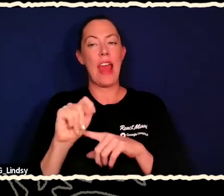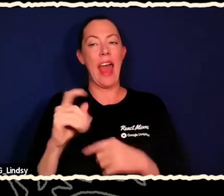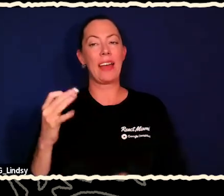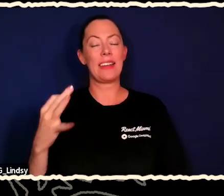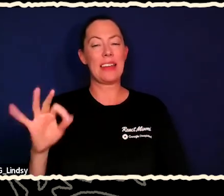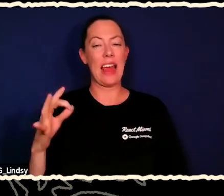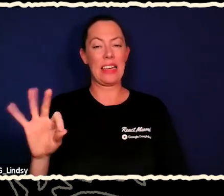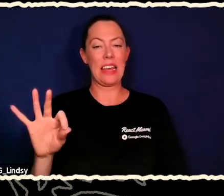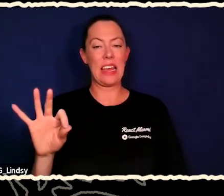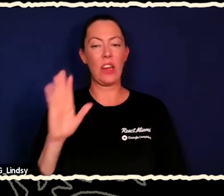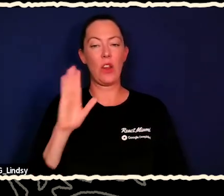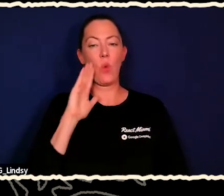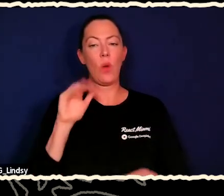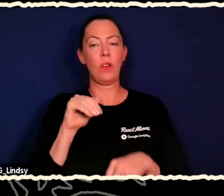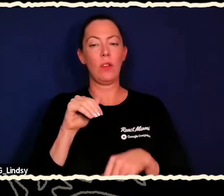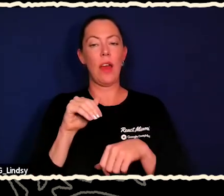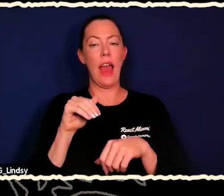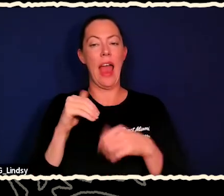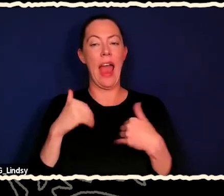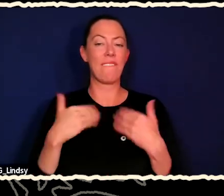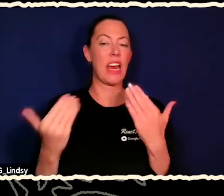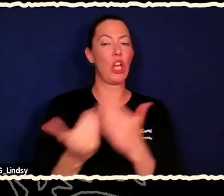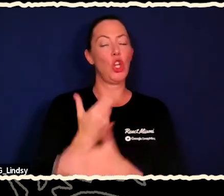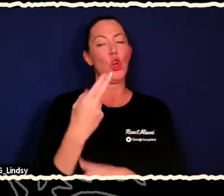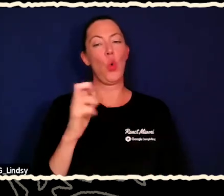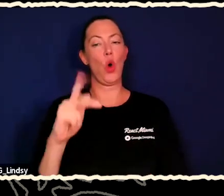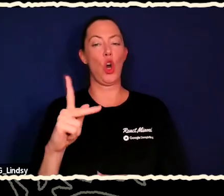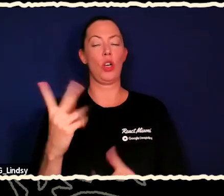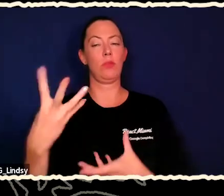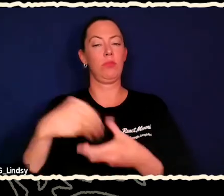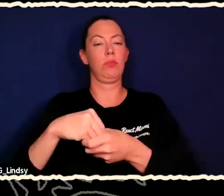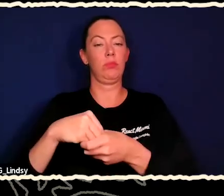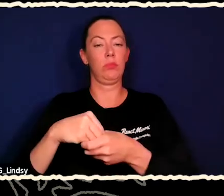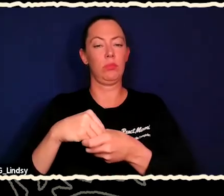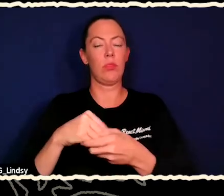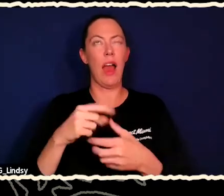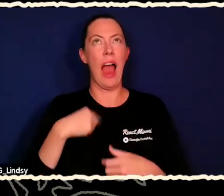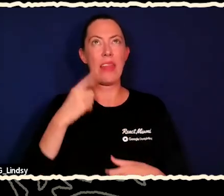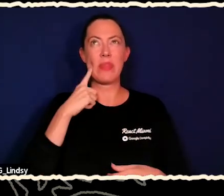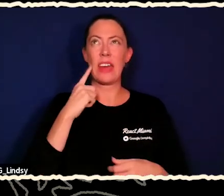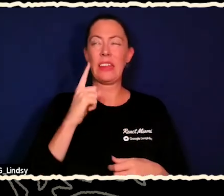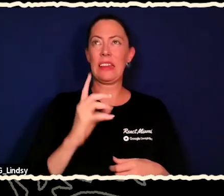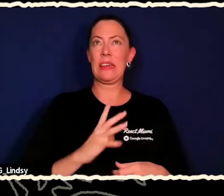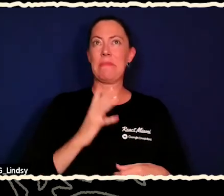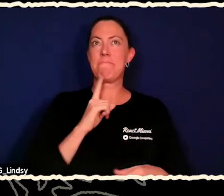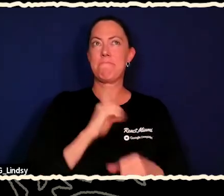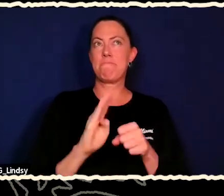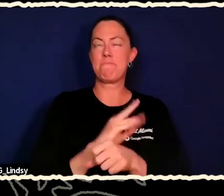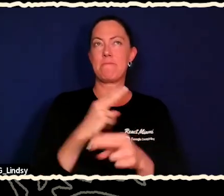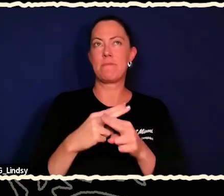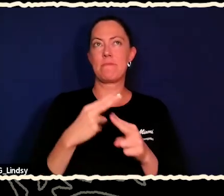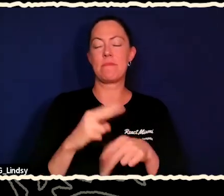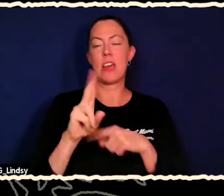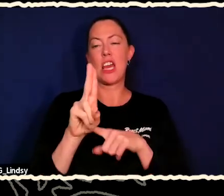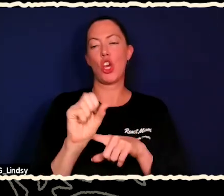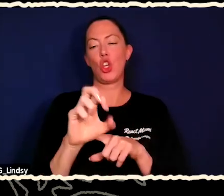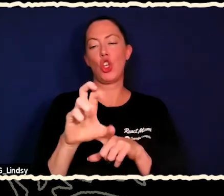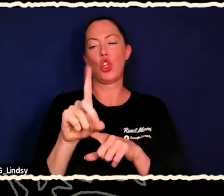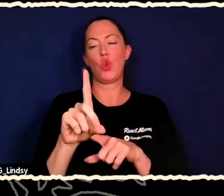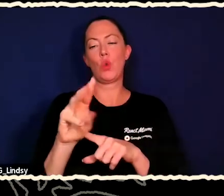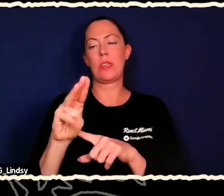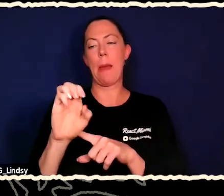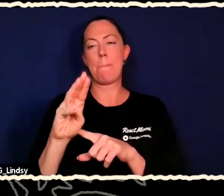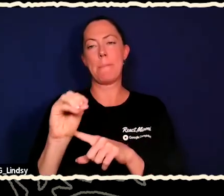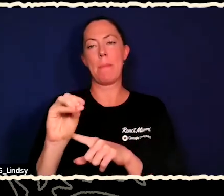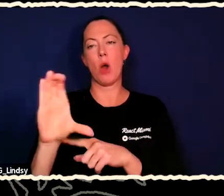a new hook that's built in. I think technically the formal name for this is something like use memo cache. They